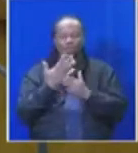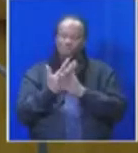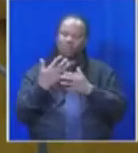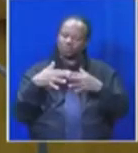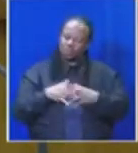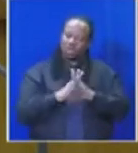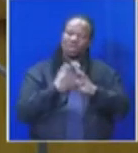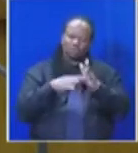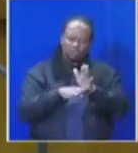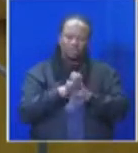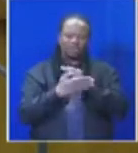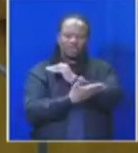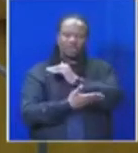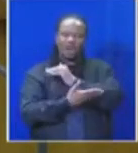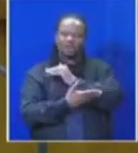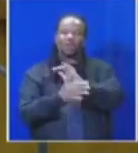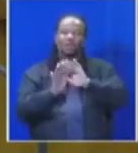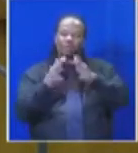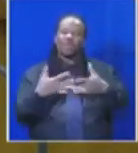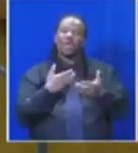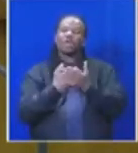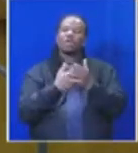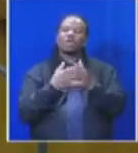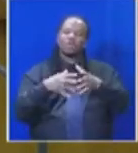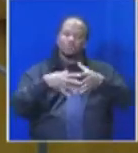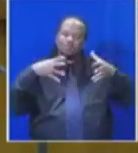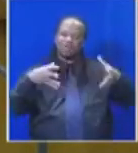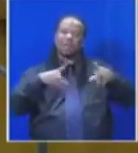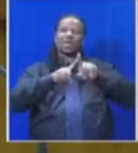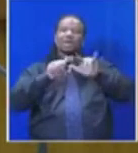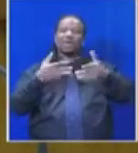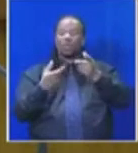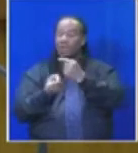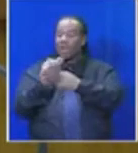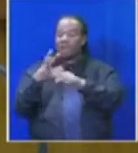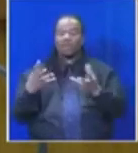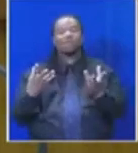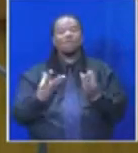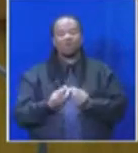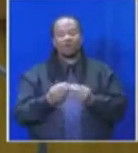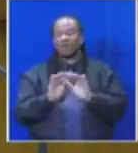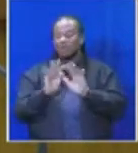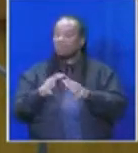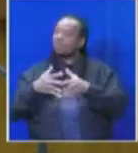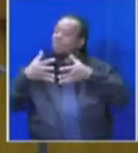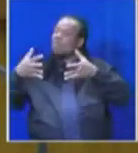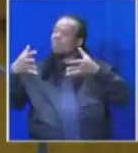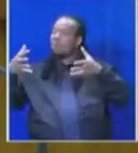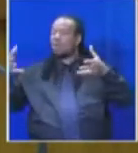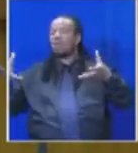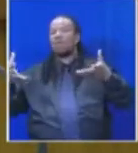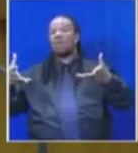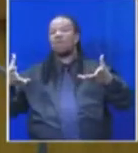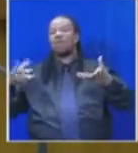our country into an economic powerhouse that will take Africa out of what appears to be entrenched and endemic poverty. We need